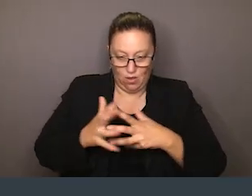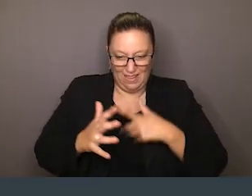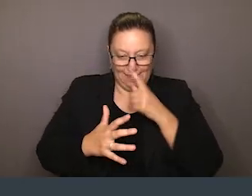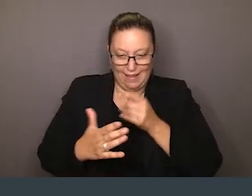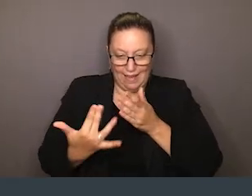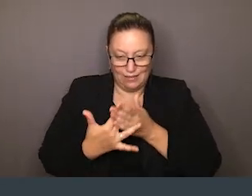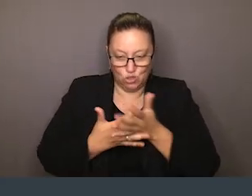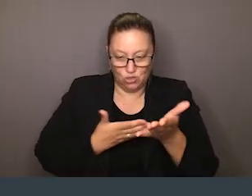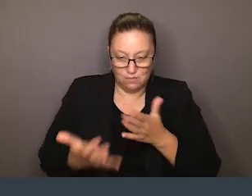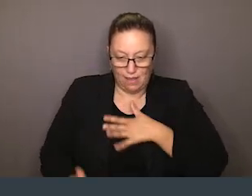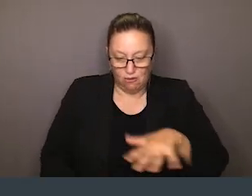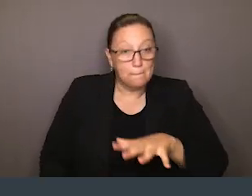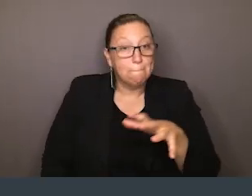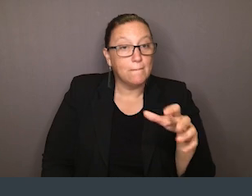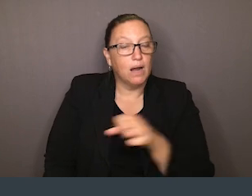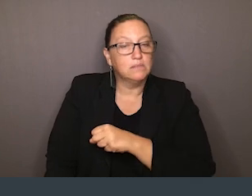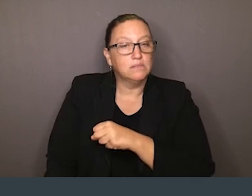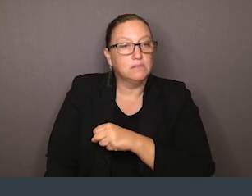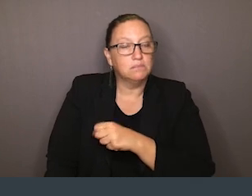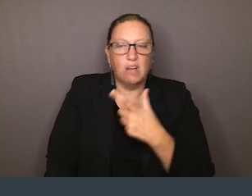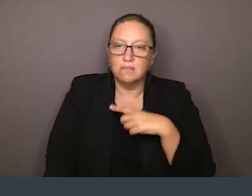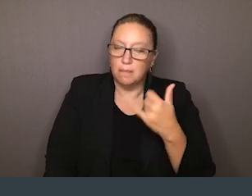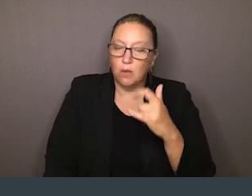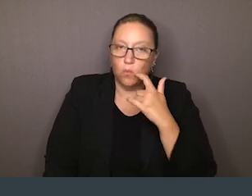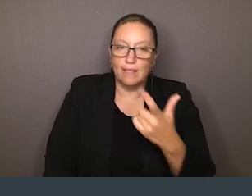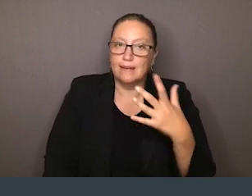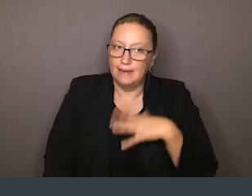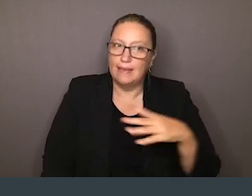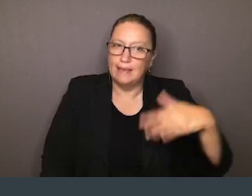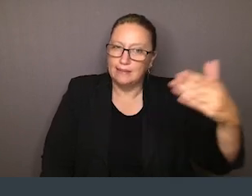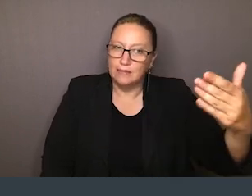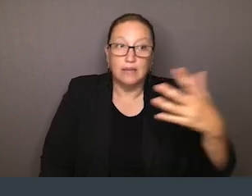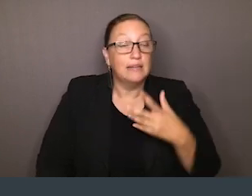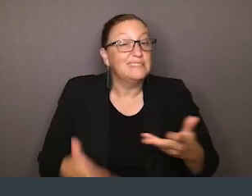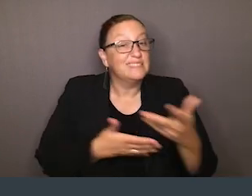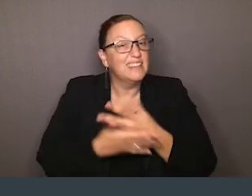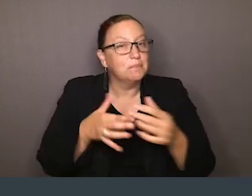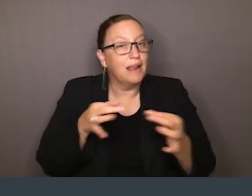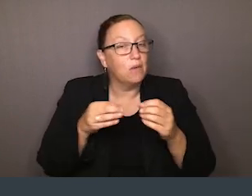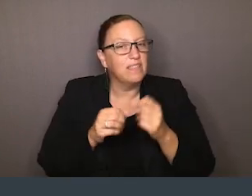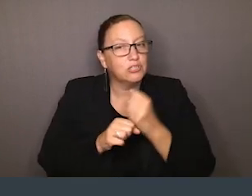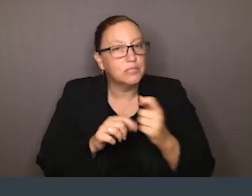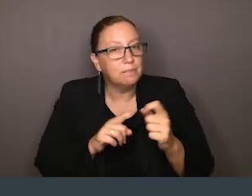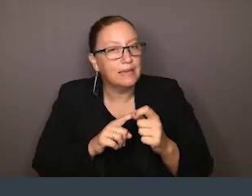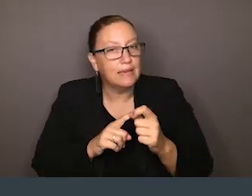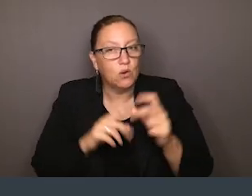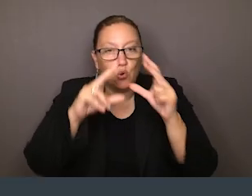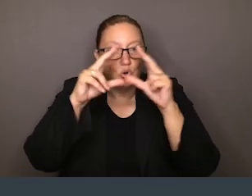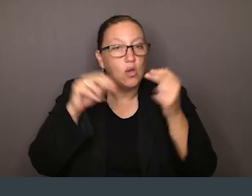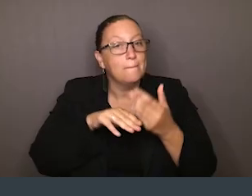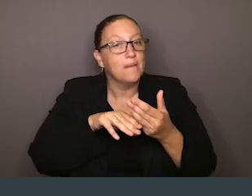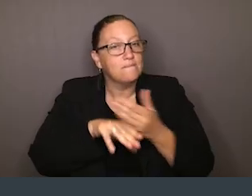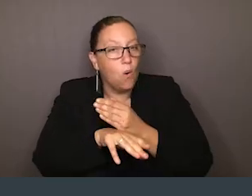area is really important, because you may need them at some point. So I think discussing a plan with your GP or practice nurse ahead of any